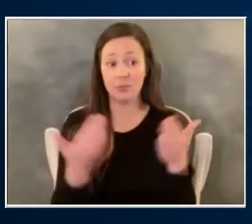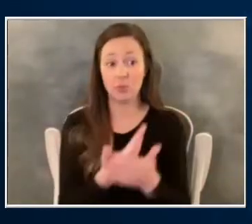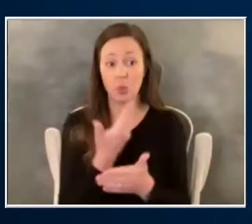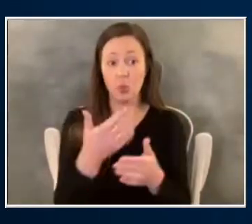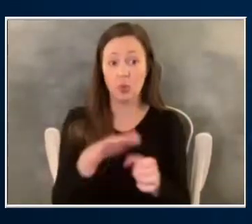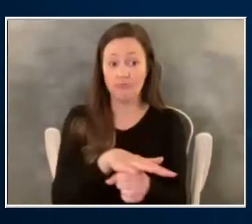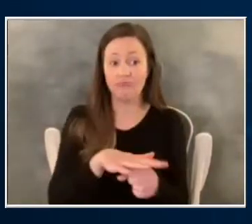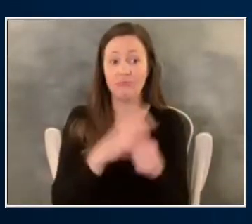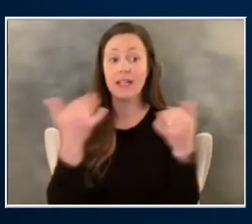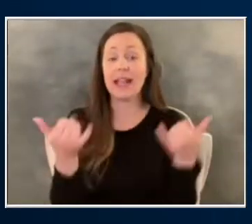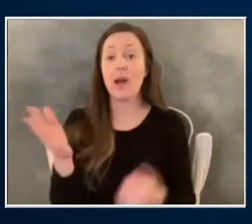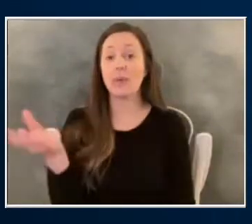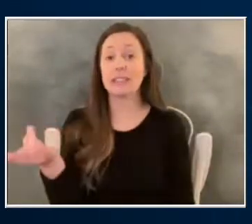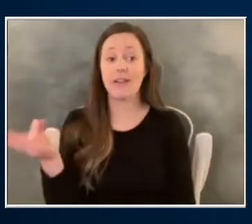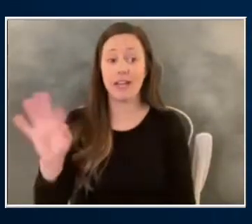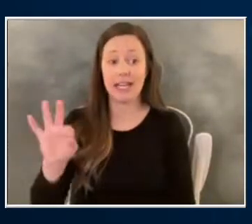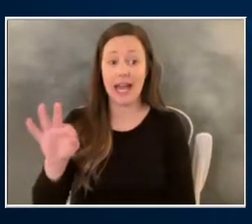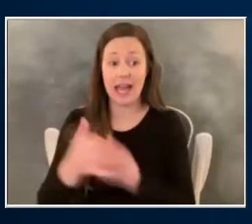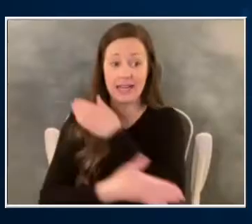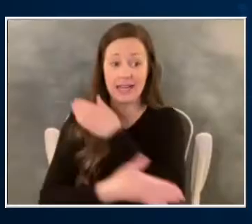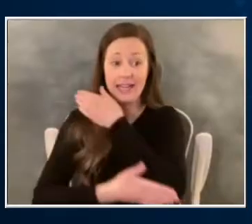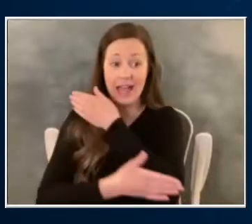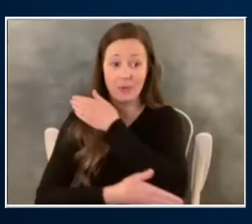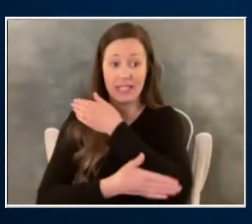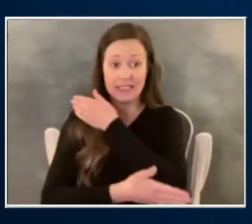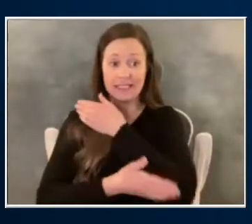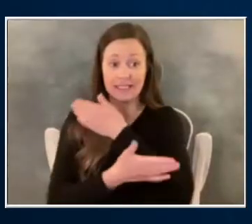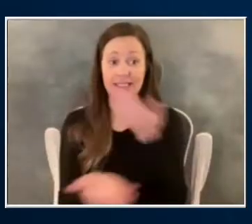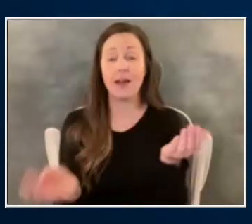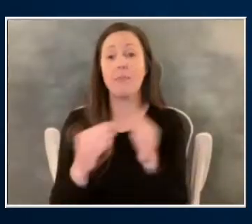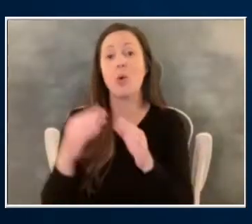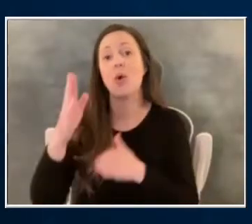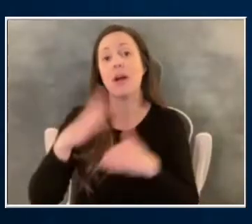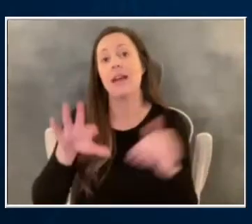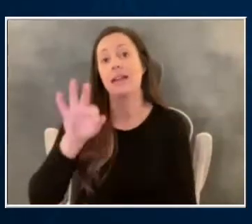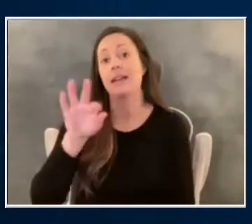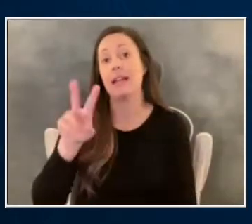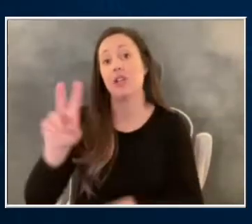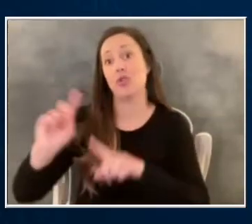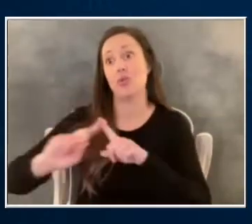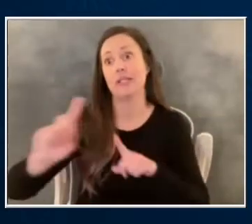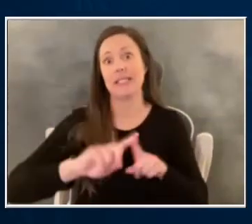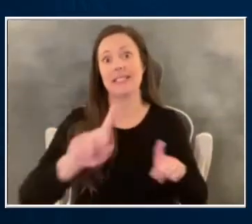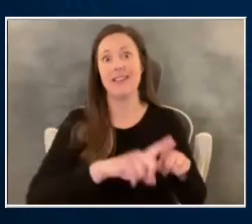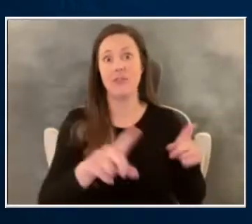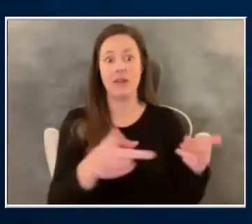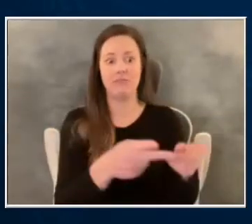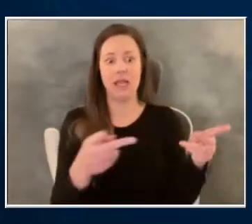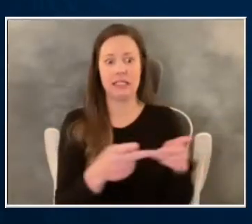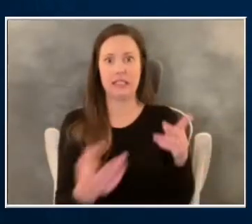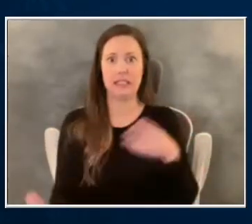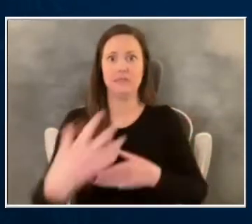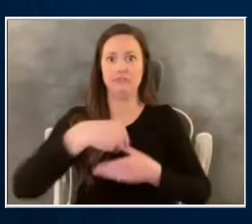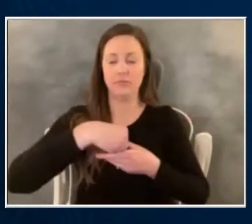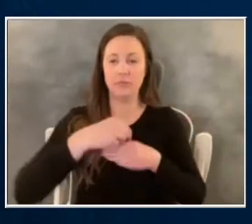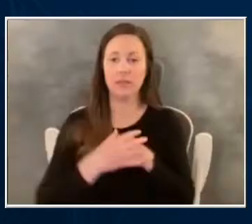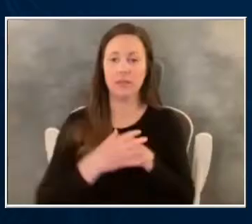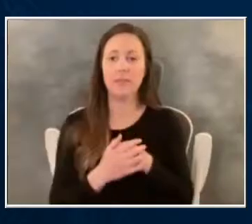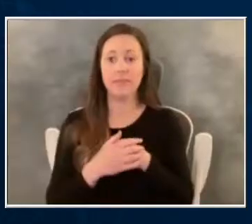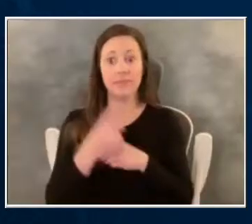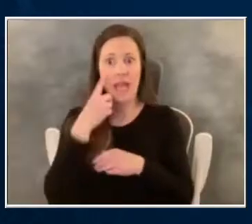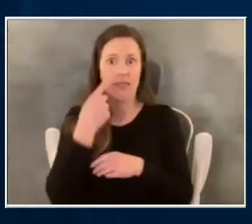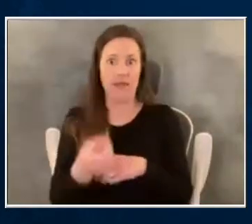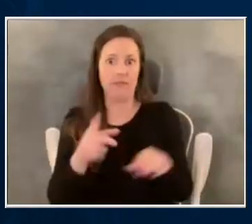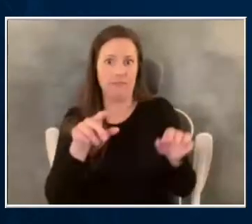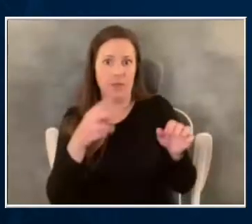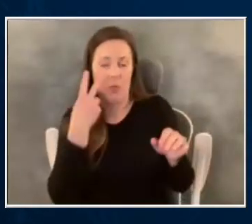now 79 counties and over 92 different entities that are part of the Care Collaborative, I think you see the need, the